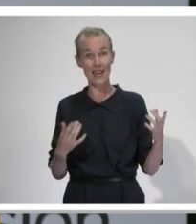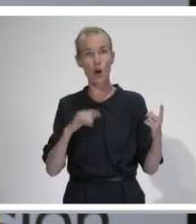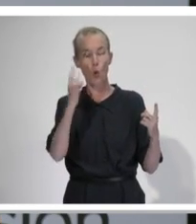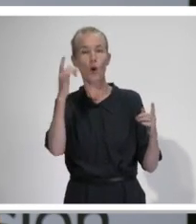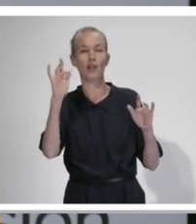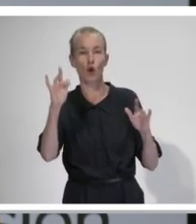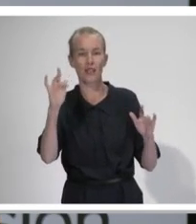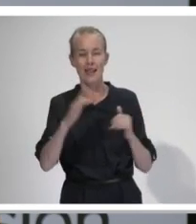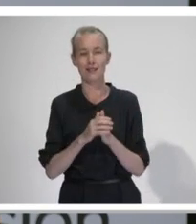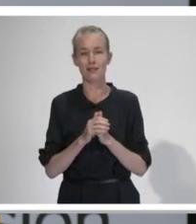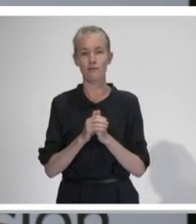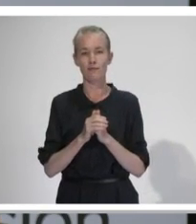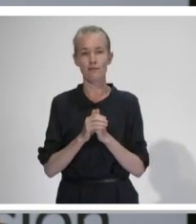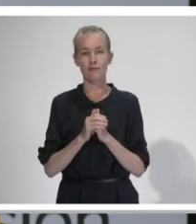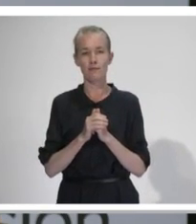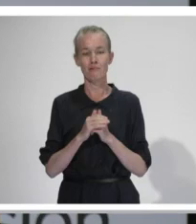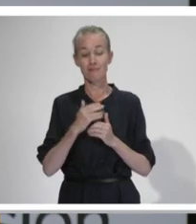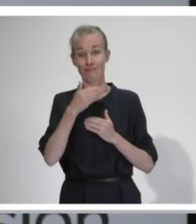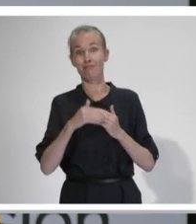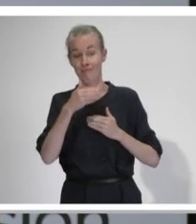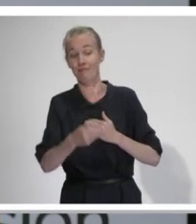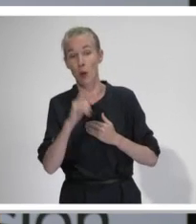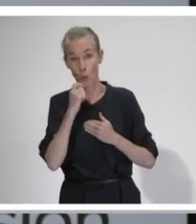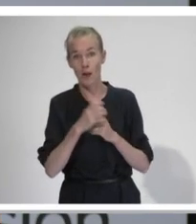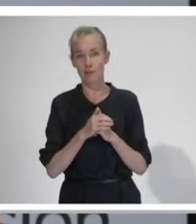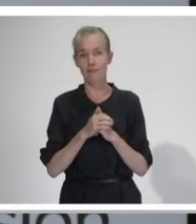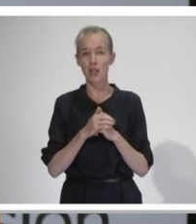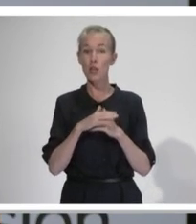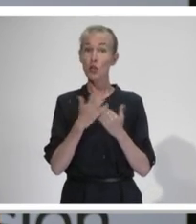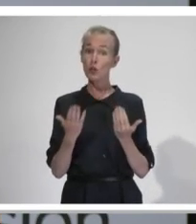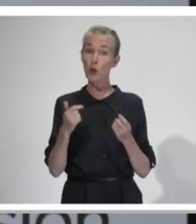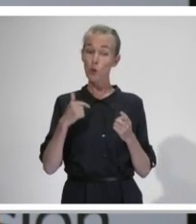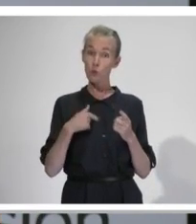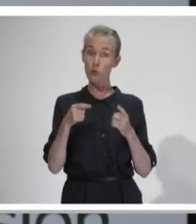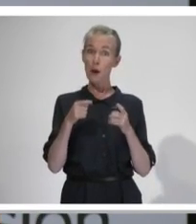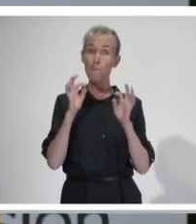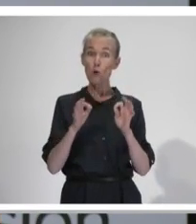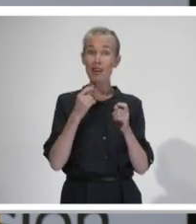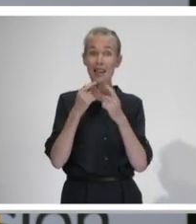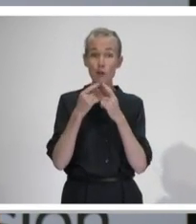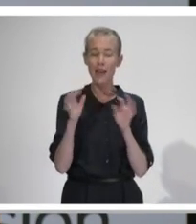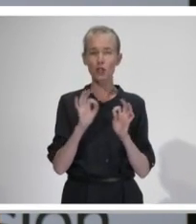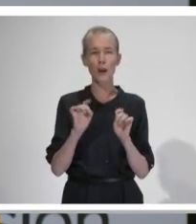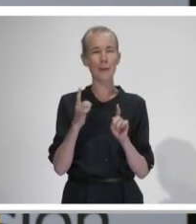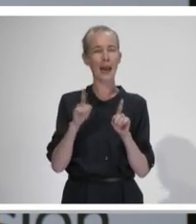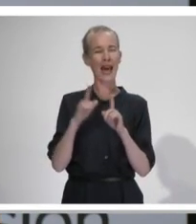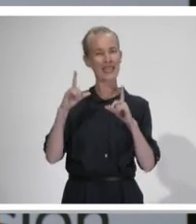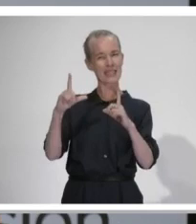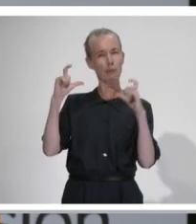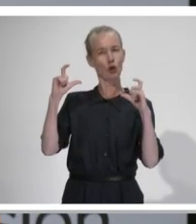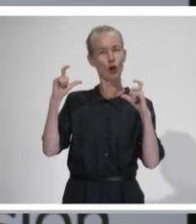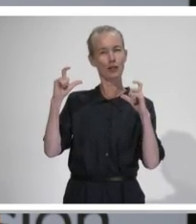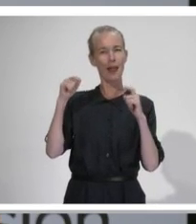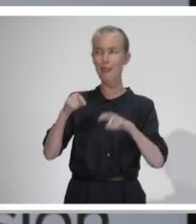perfect information, but it gives us a snapshot of people in the community. And the reason that we